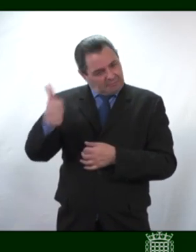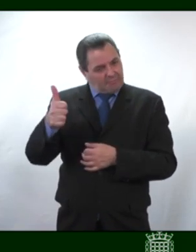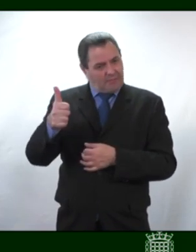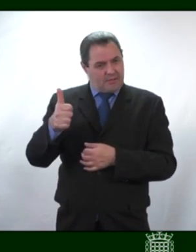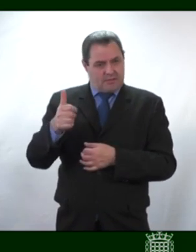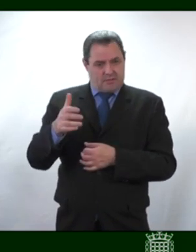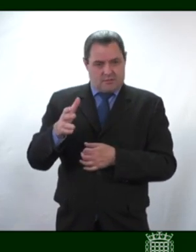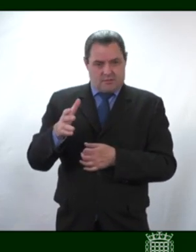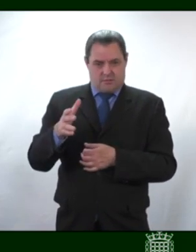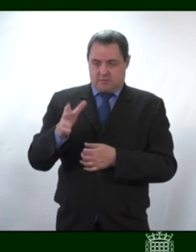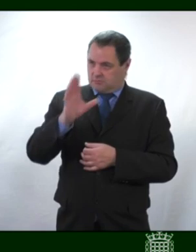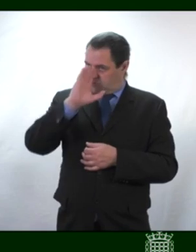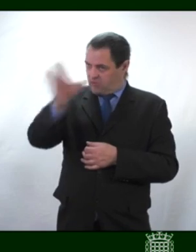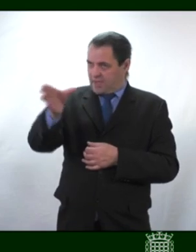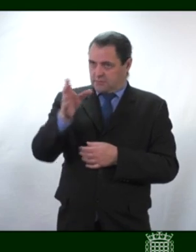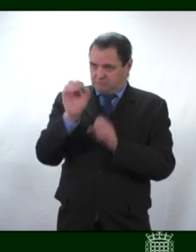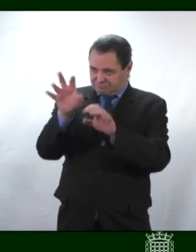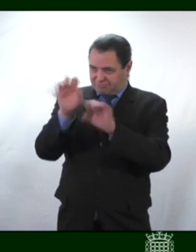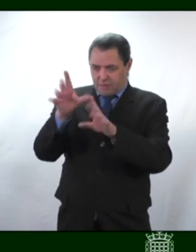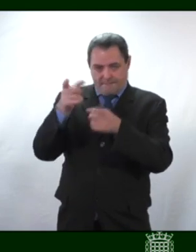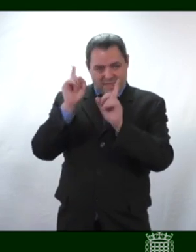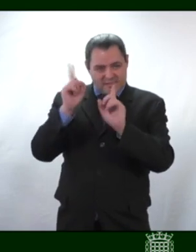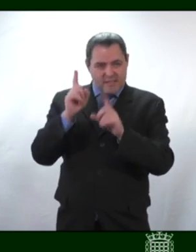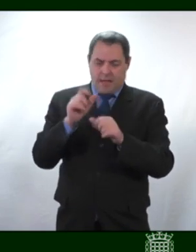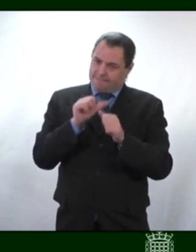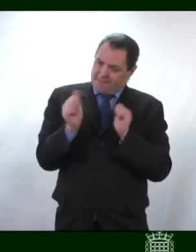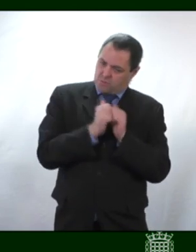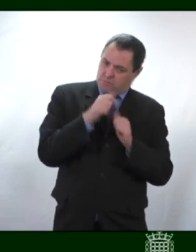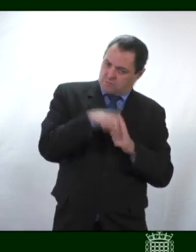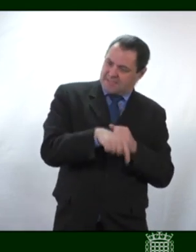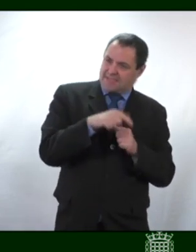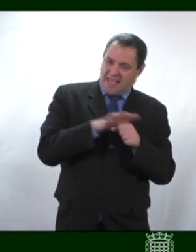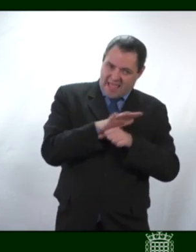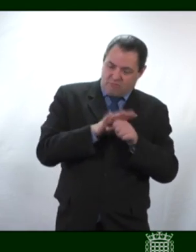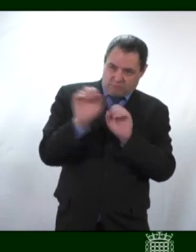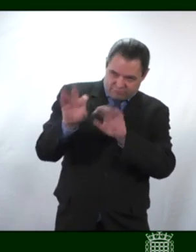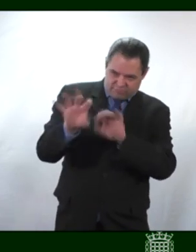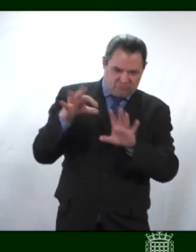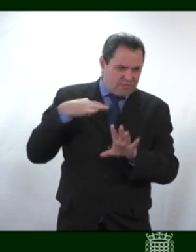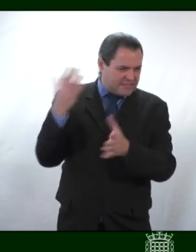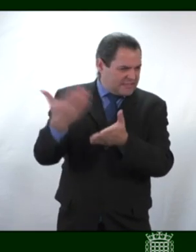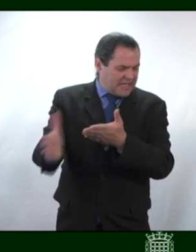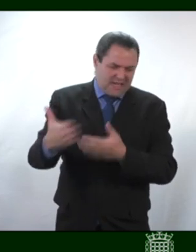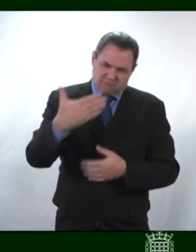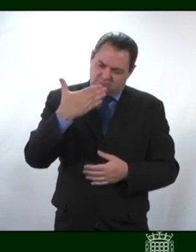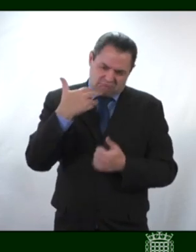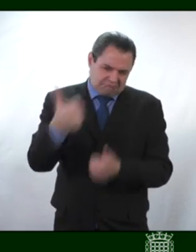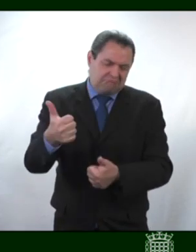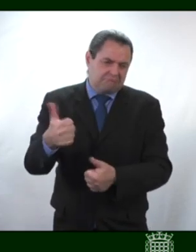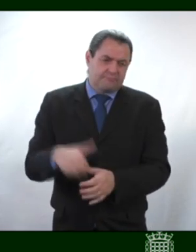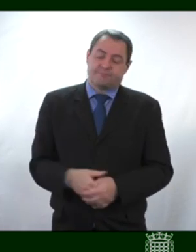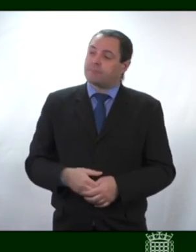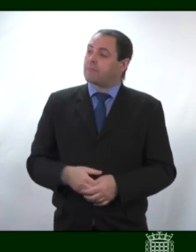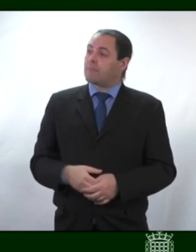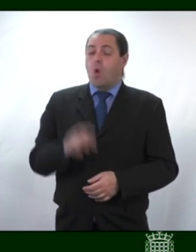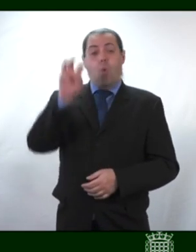directly to ministers day after day about what's best for the area, and represents them so clearly. Let's head to Wales